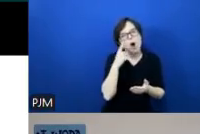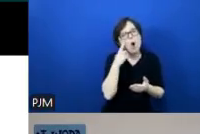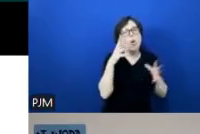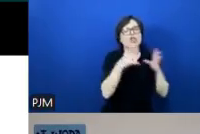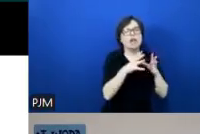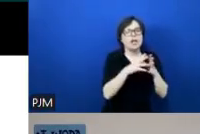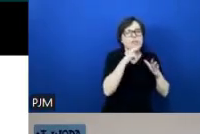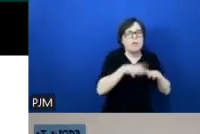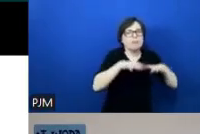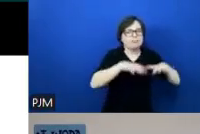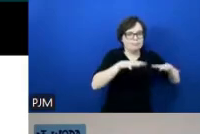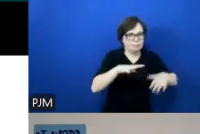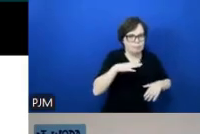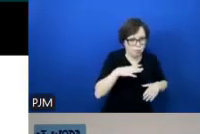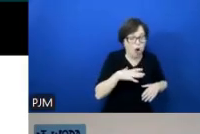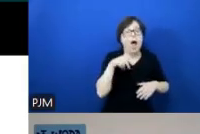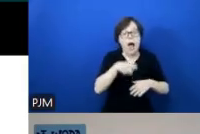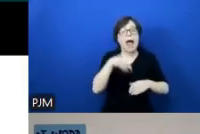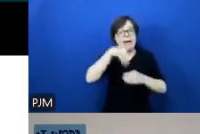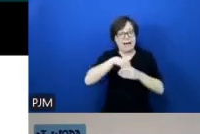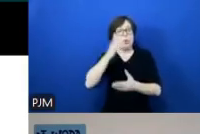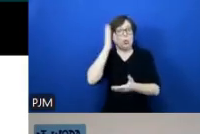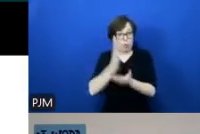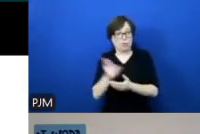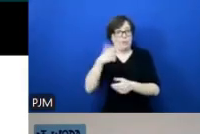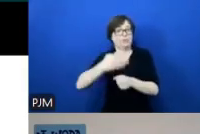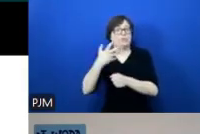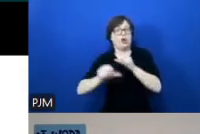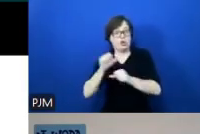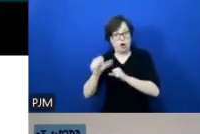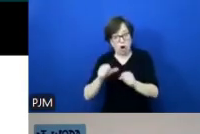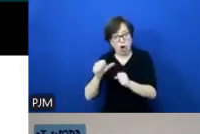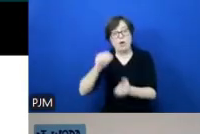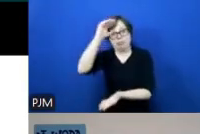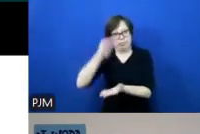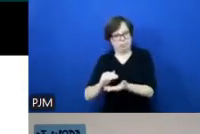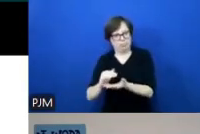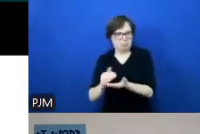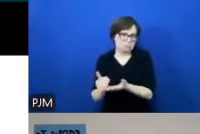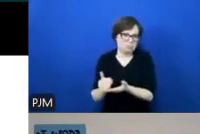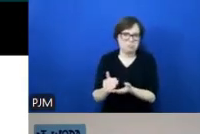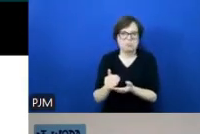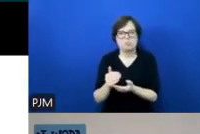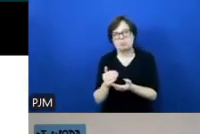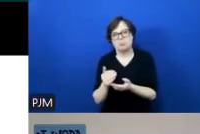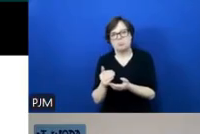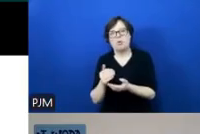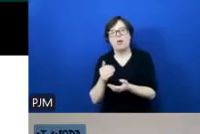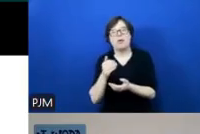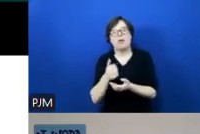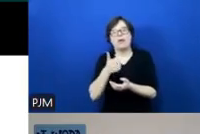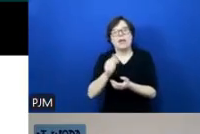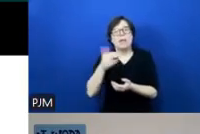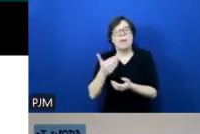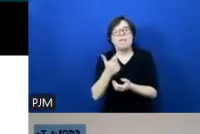floodings per square kilometer a year. After the investment, 2024, it was less than 1.